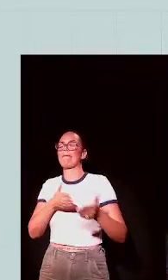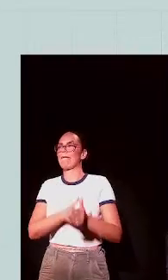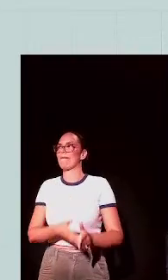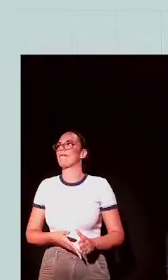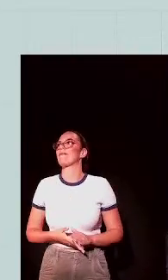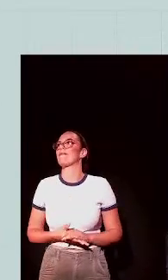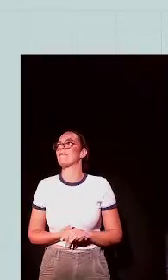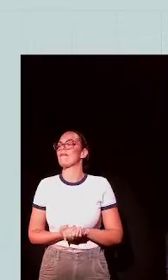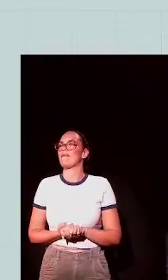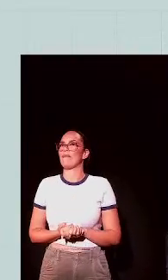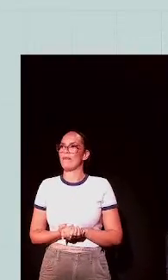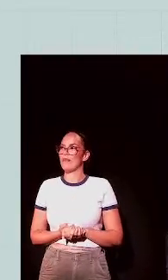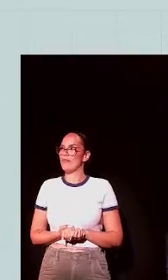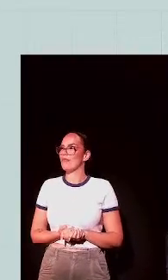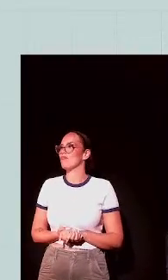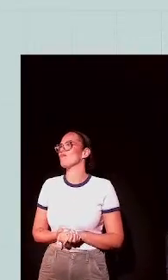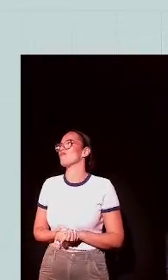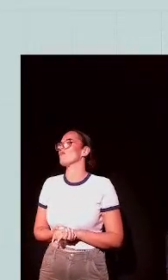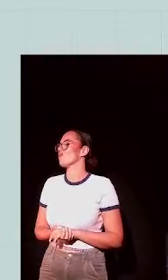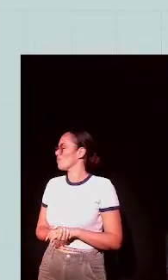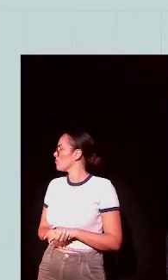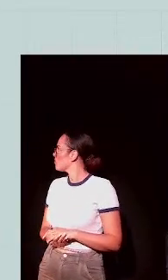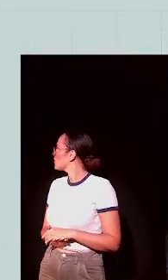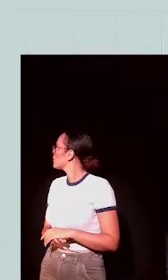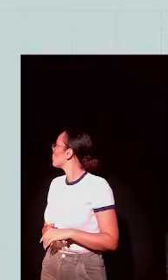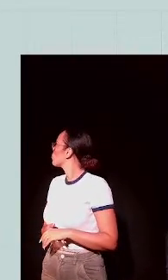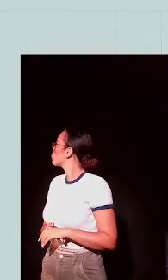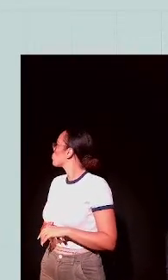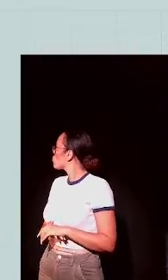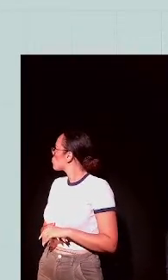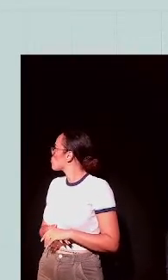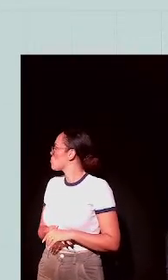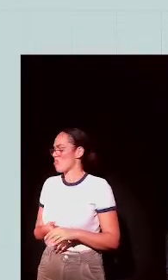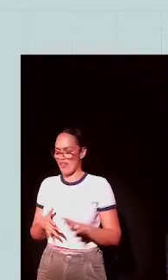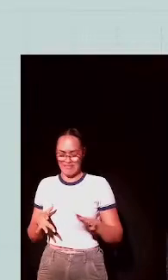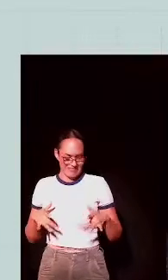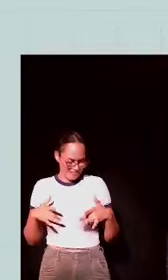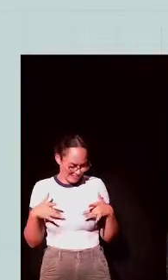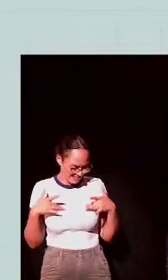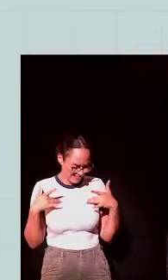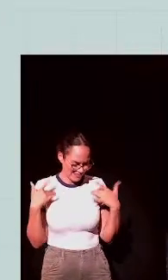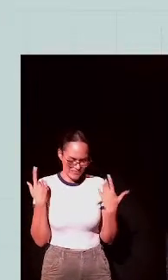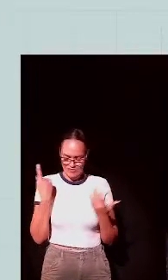'Cause I've been feeling so